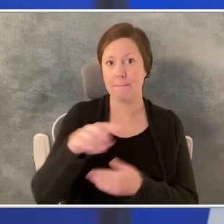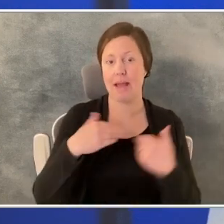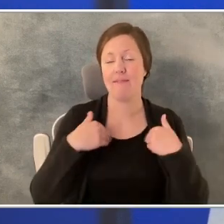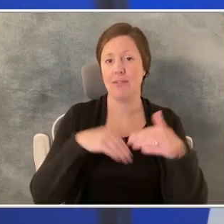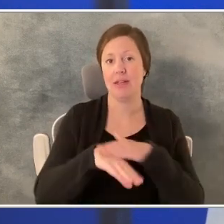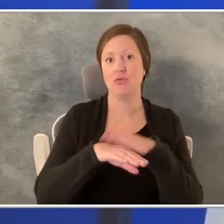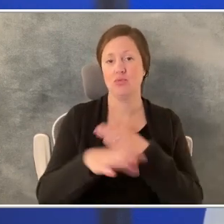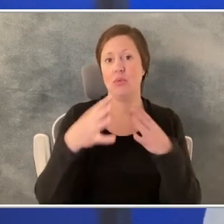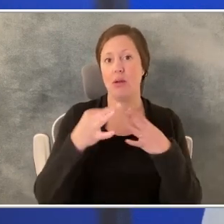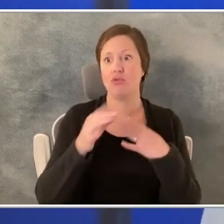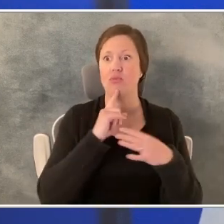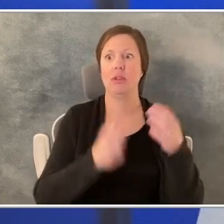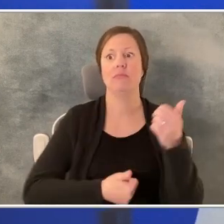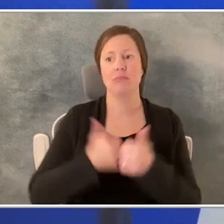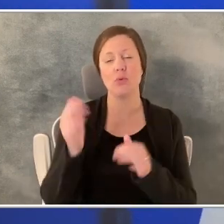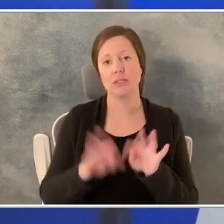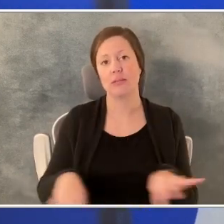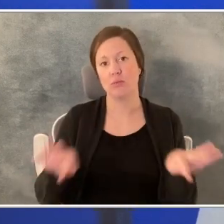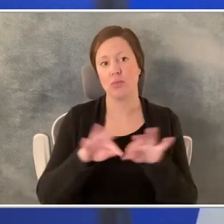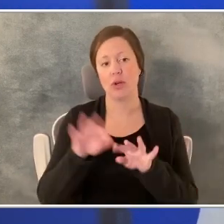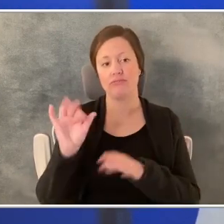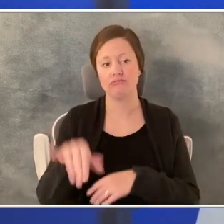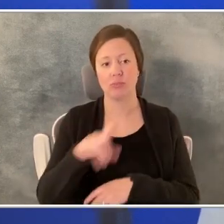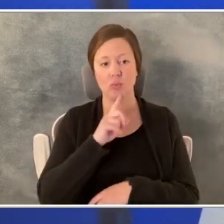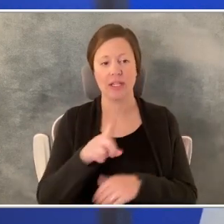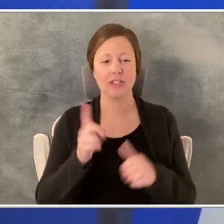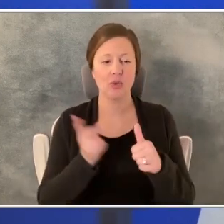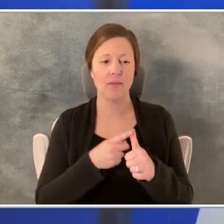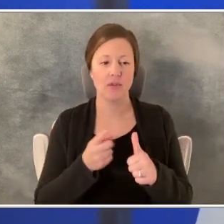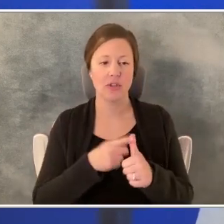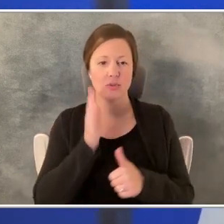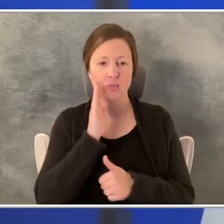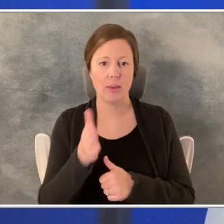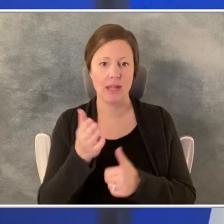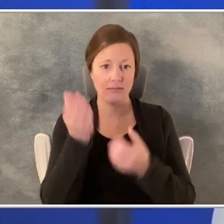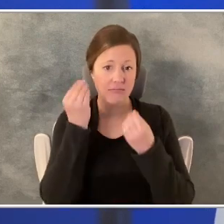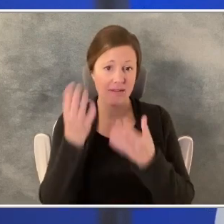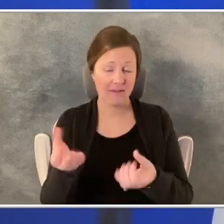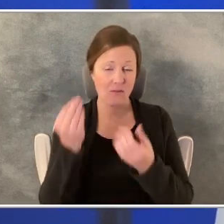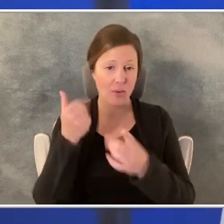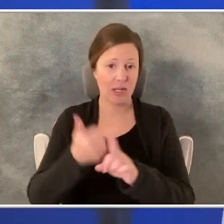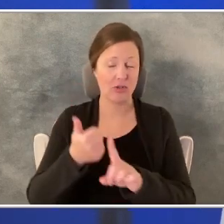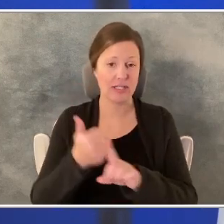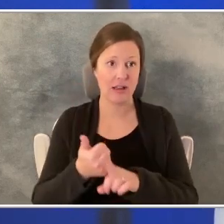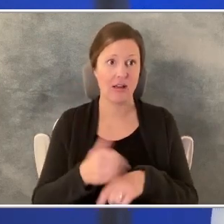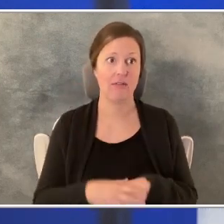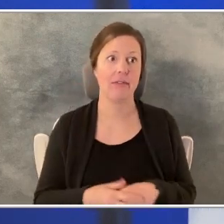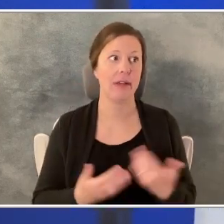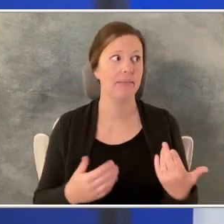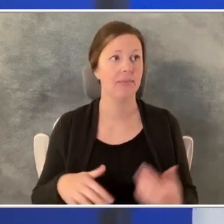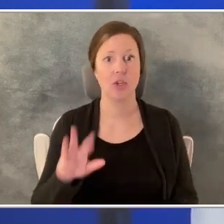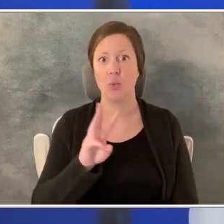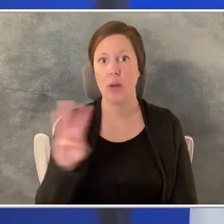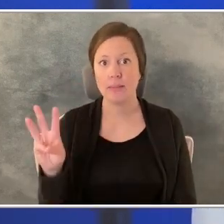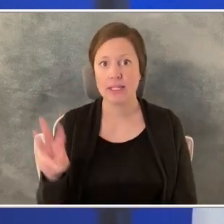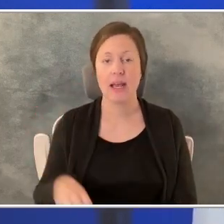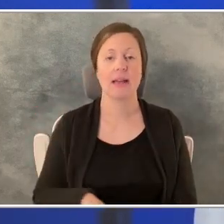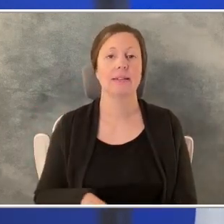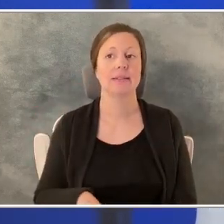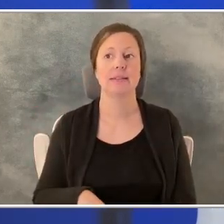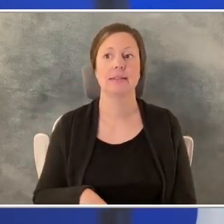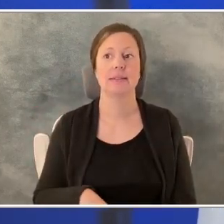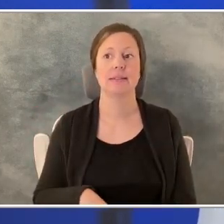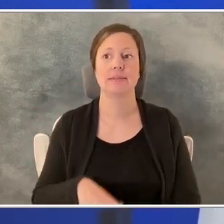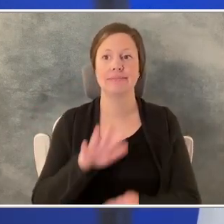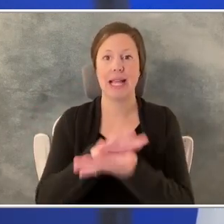thing. So the first step, I think, is informing yourself, going to websites and places, academic websites, where you can find out